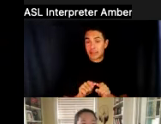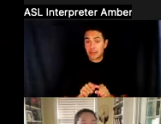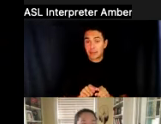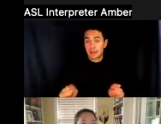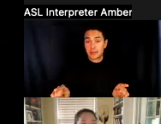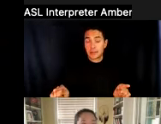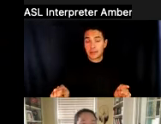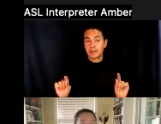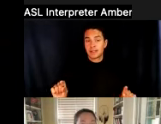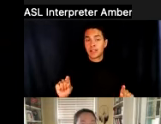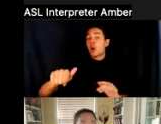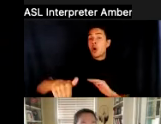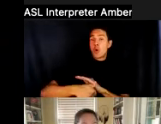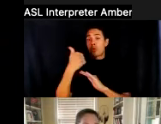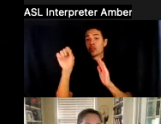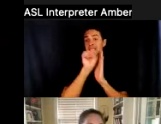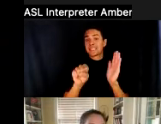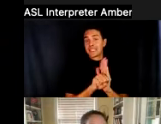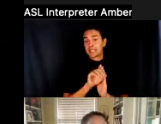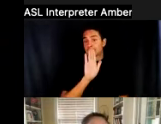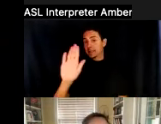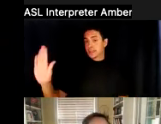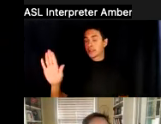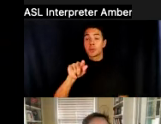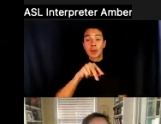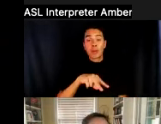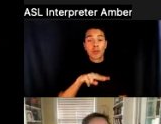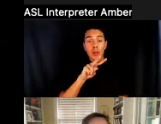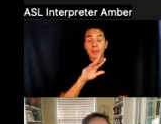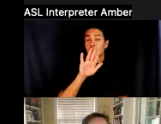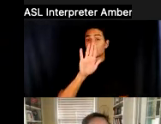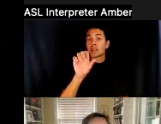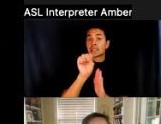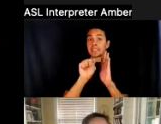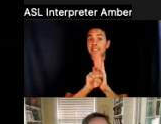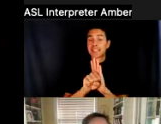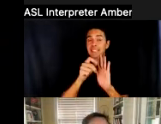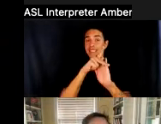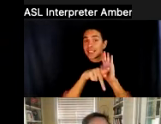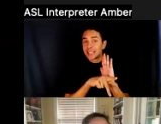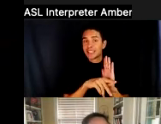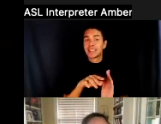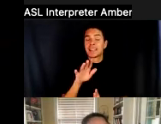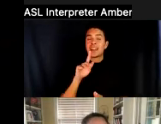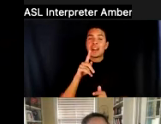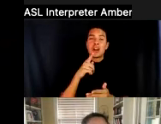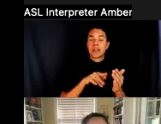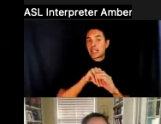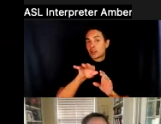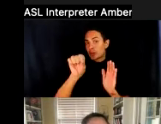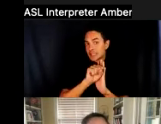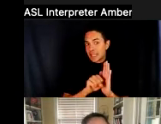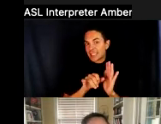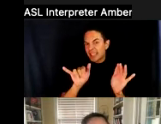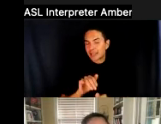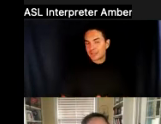has all other states you can look up to find your statute of what it is in your state.